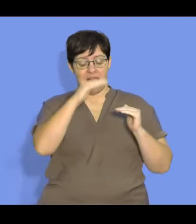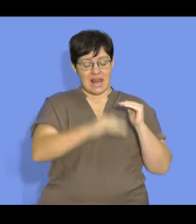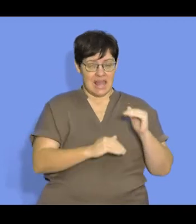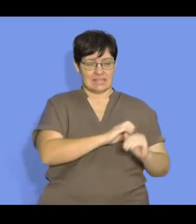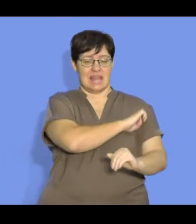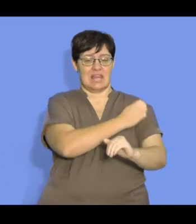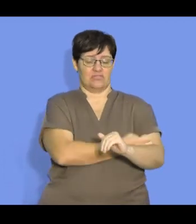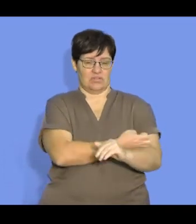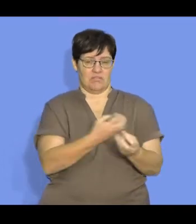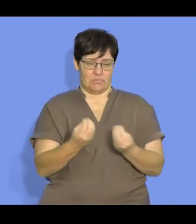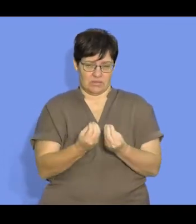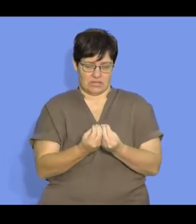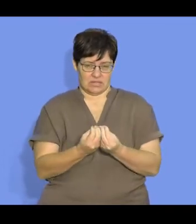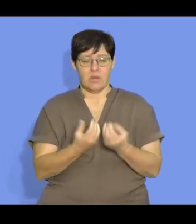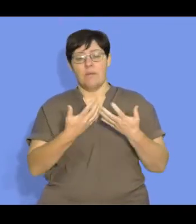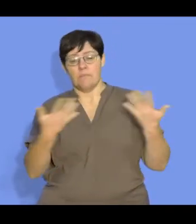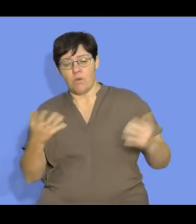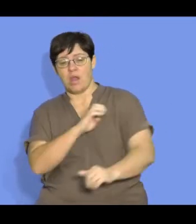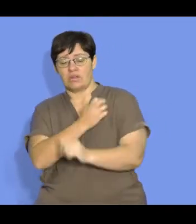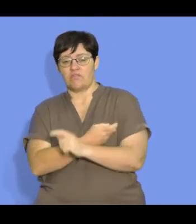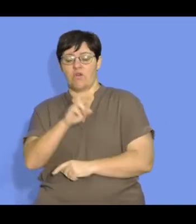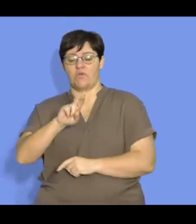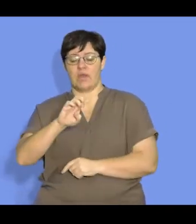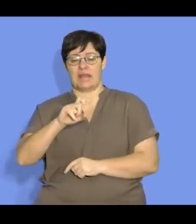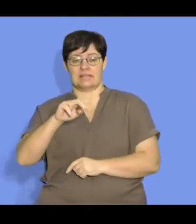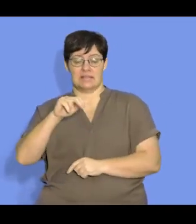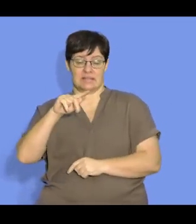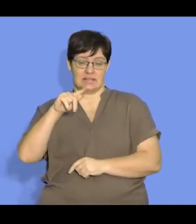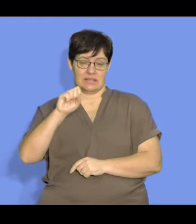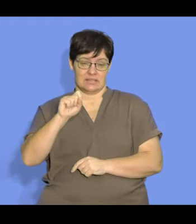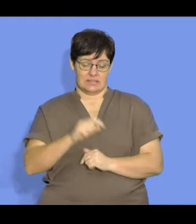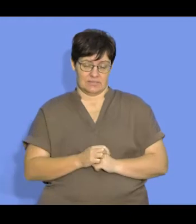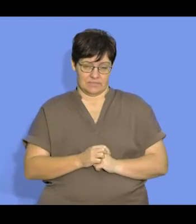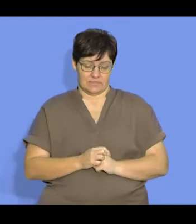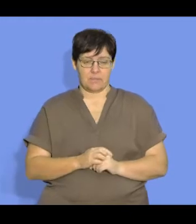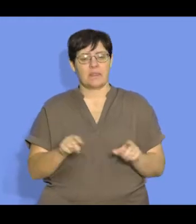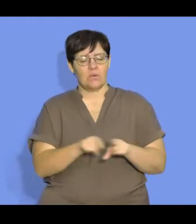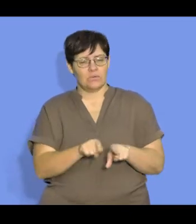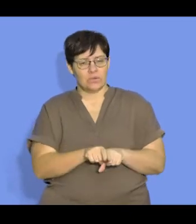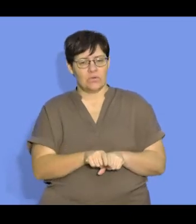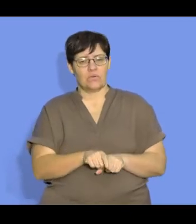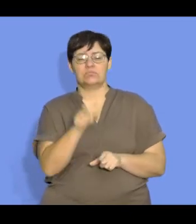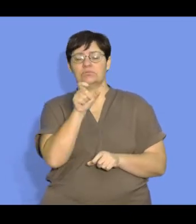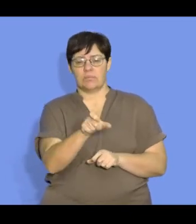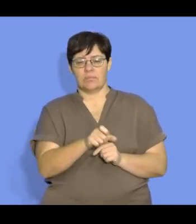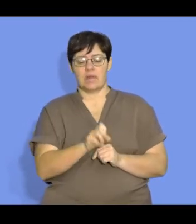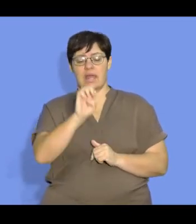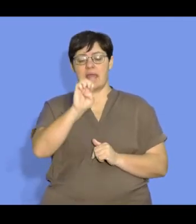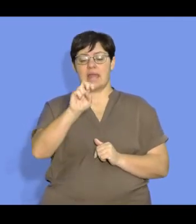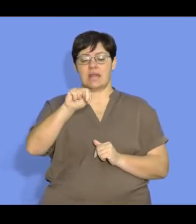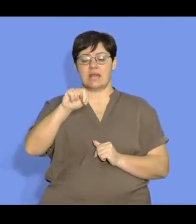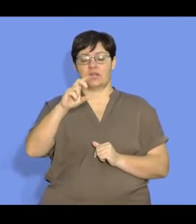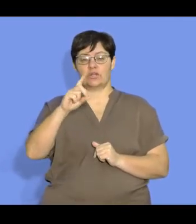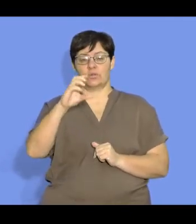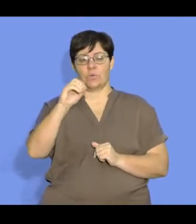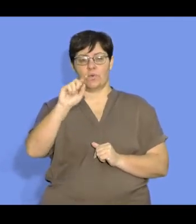we have less energy for the products and more energy for the reactants. Then we also have